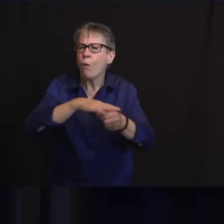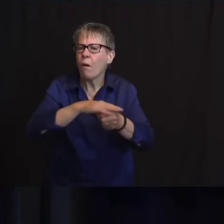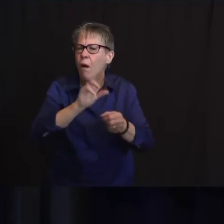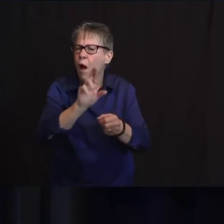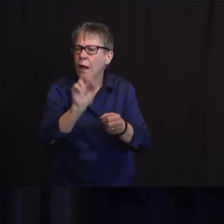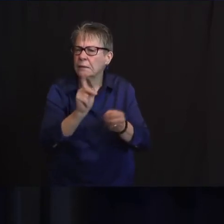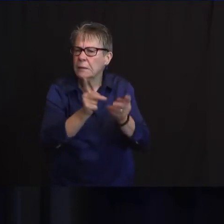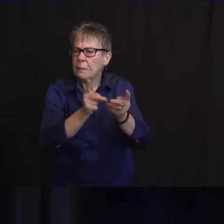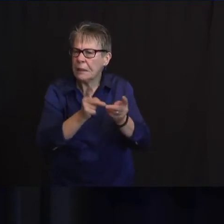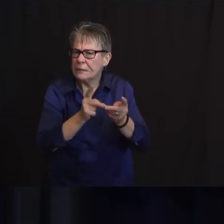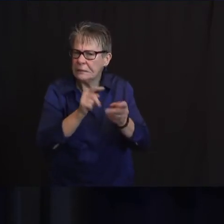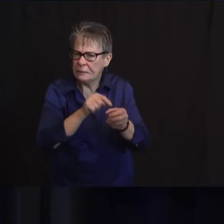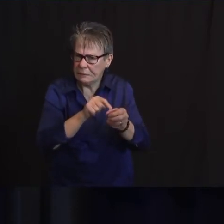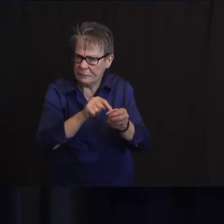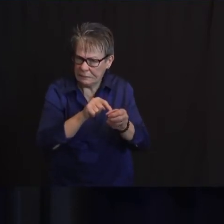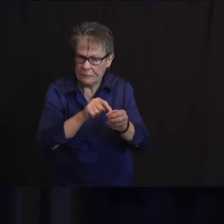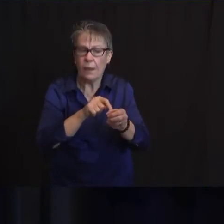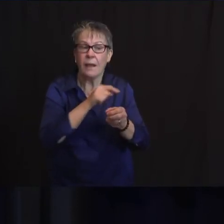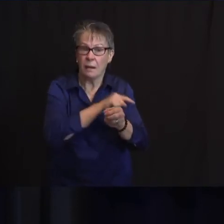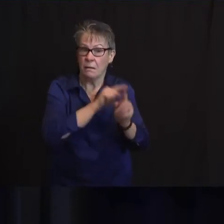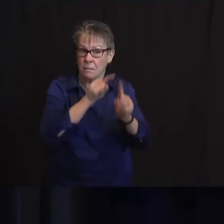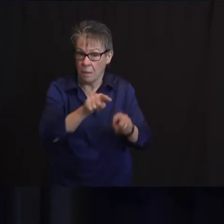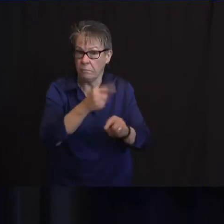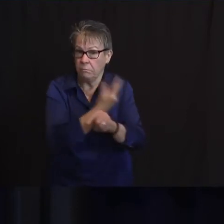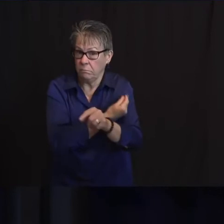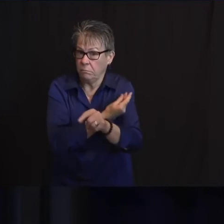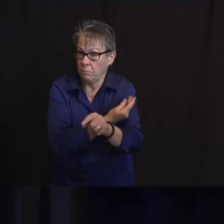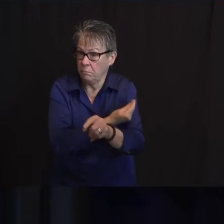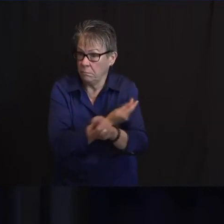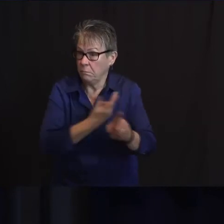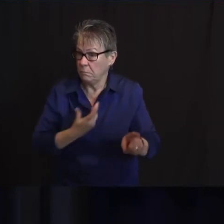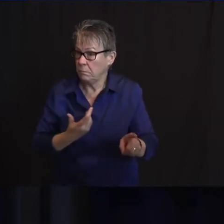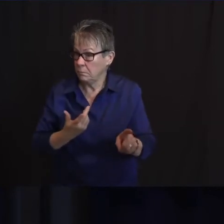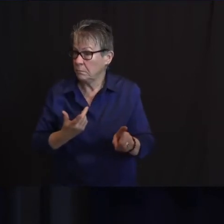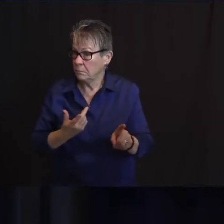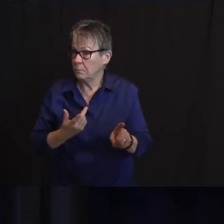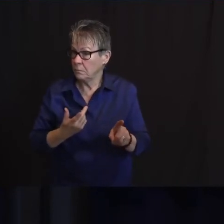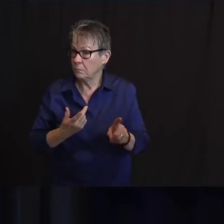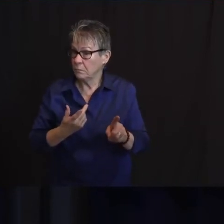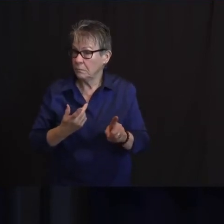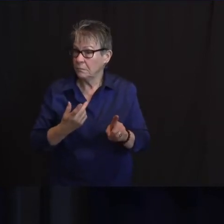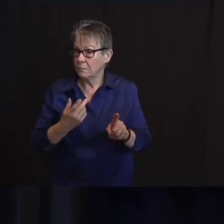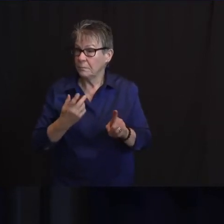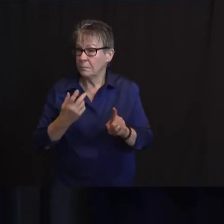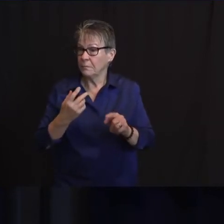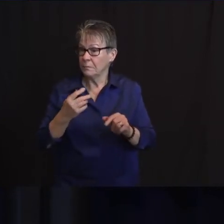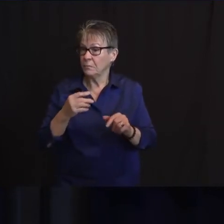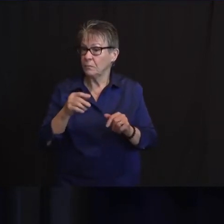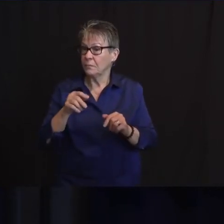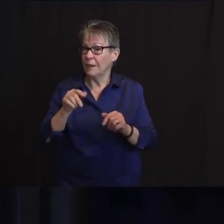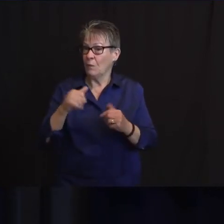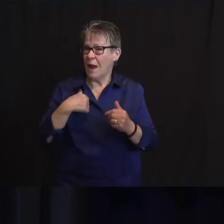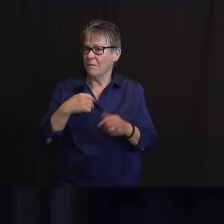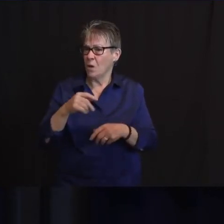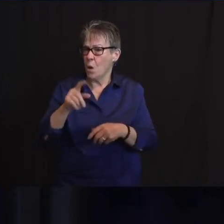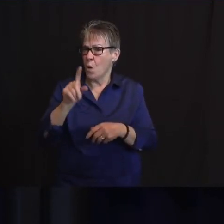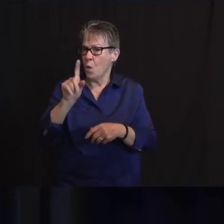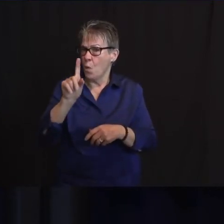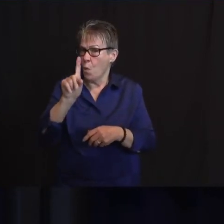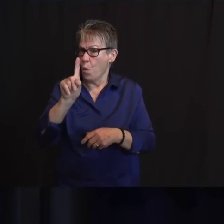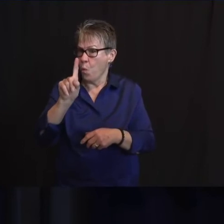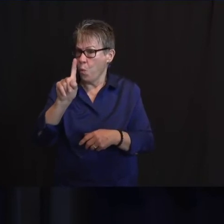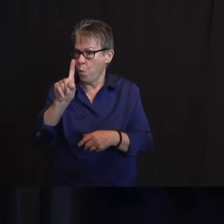have 1,385 facilities totally in the long-term care pharmacy partnership. So